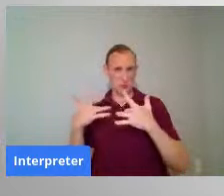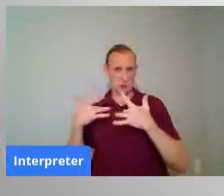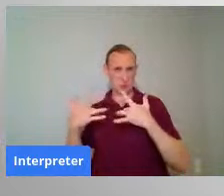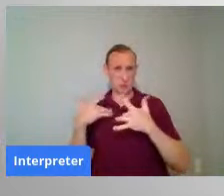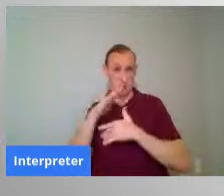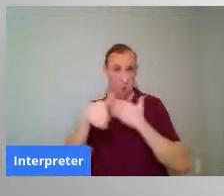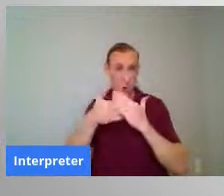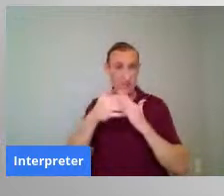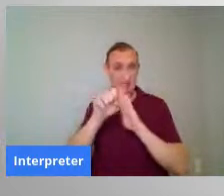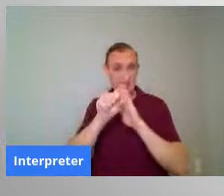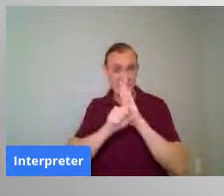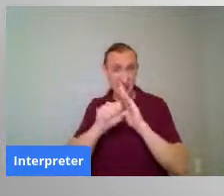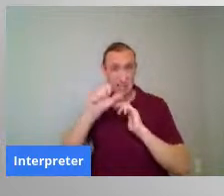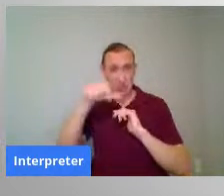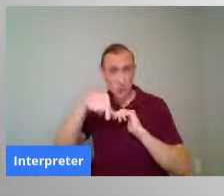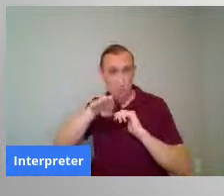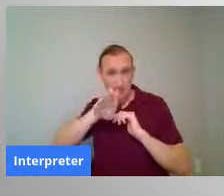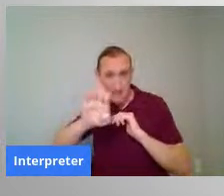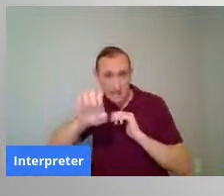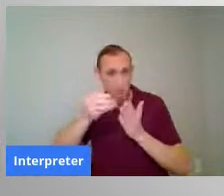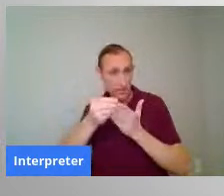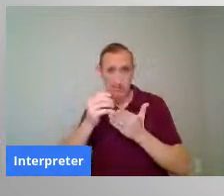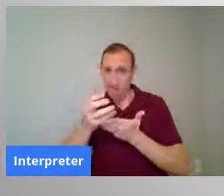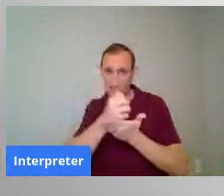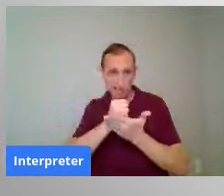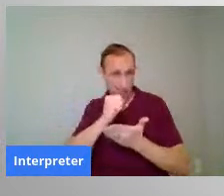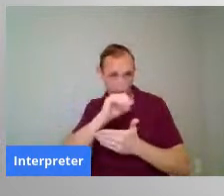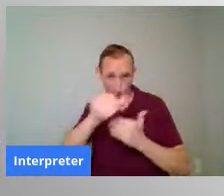money. There has been a